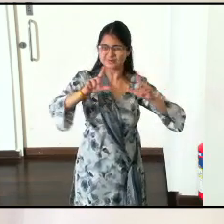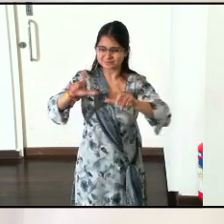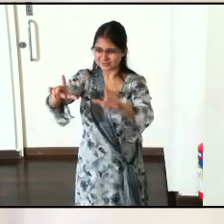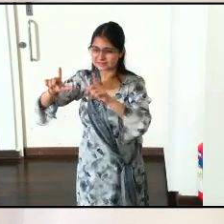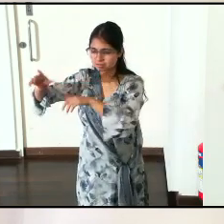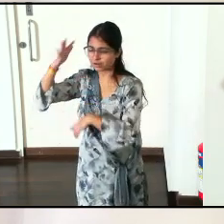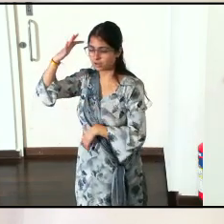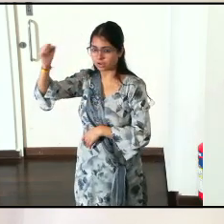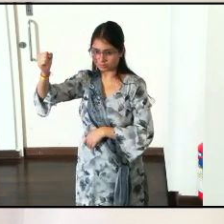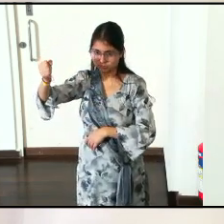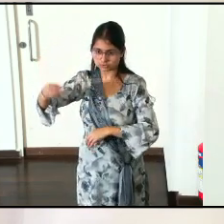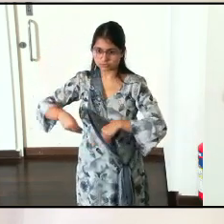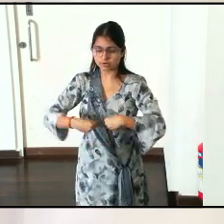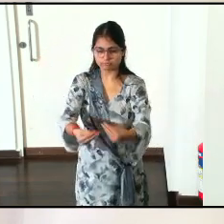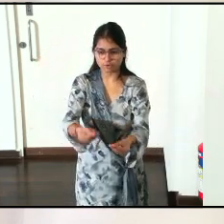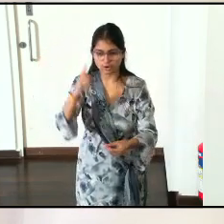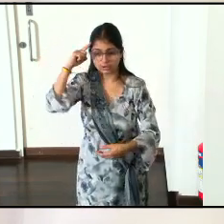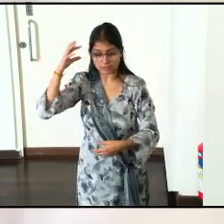of that.